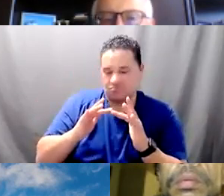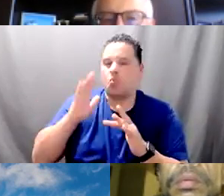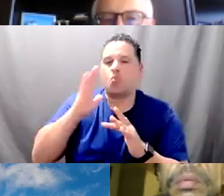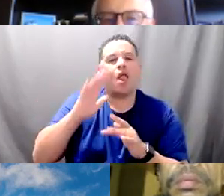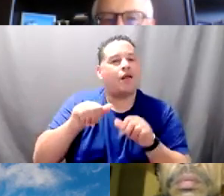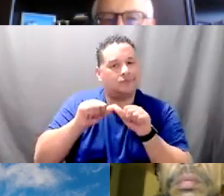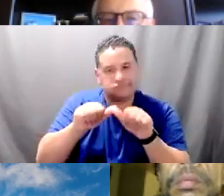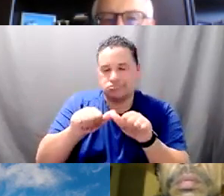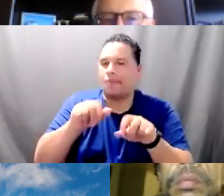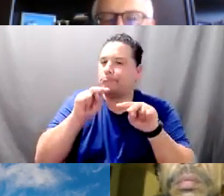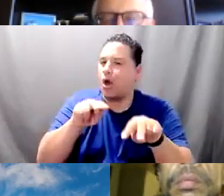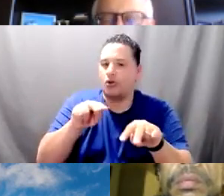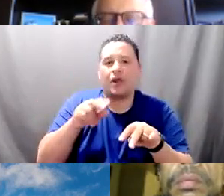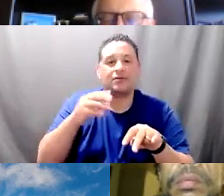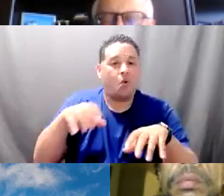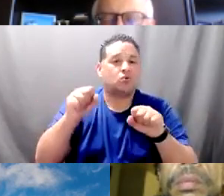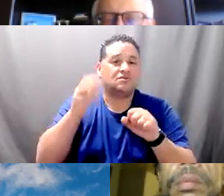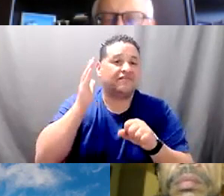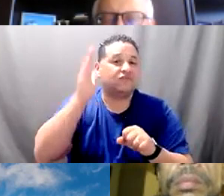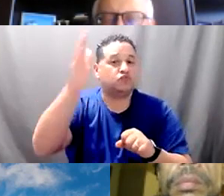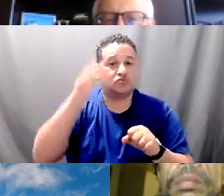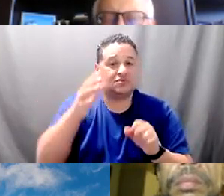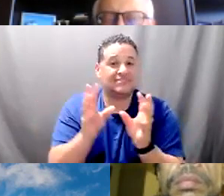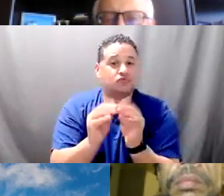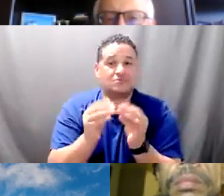and hold future sessions. So thank you all.